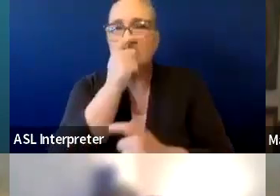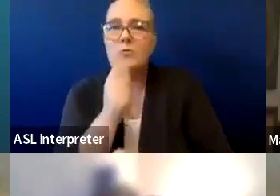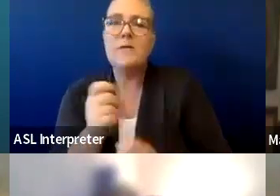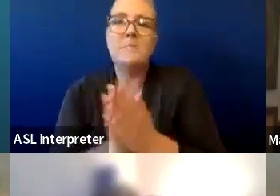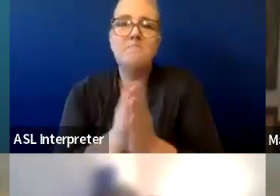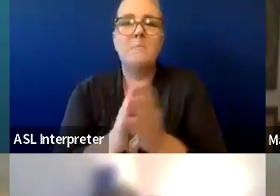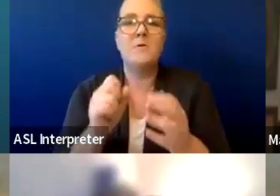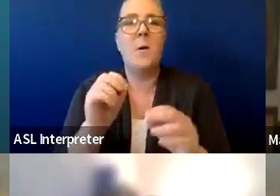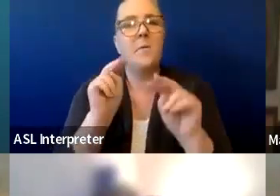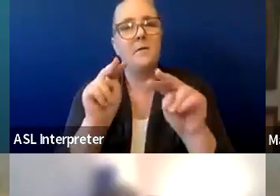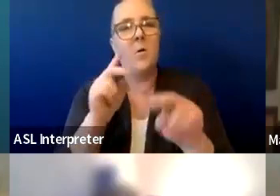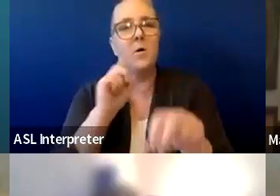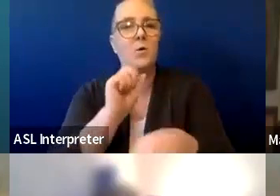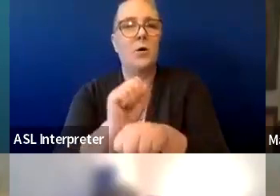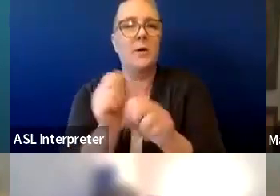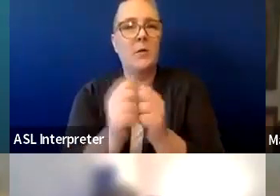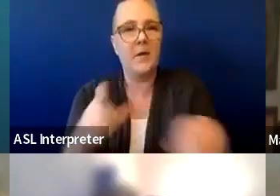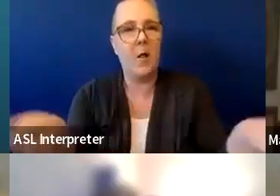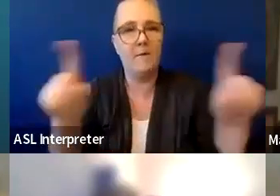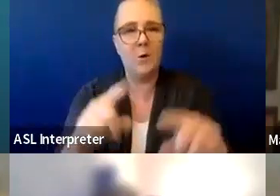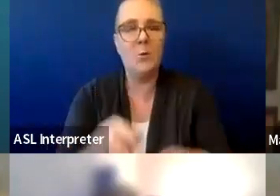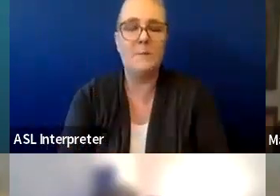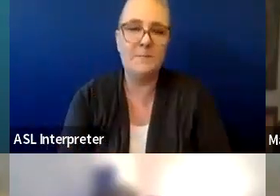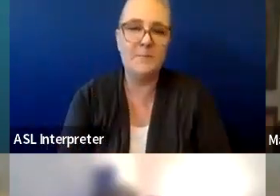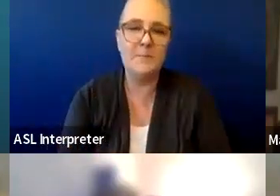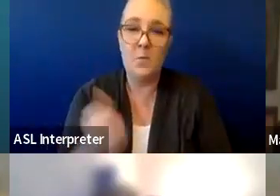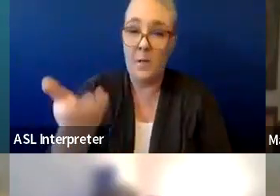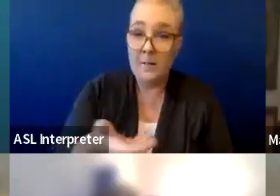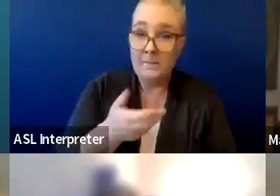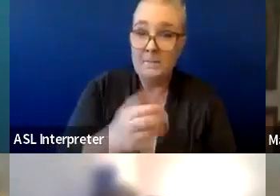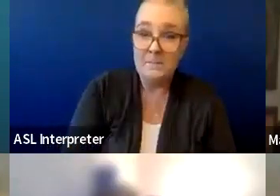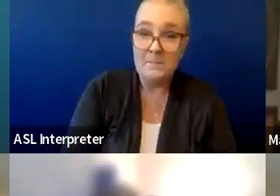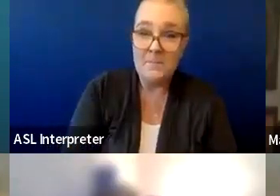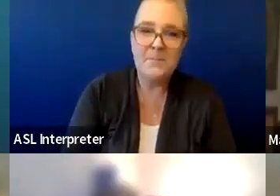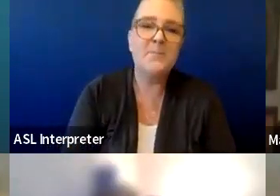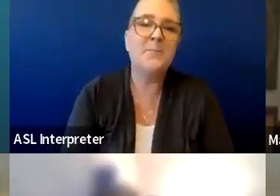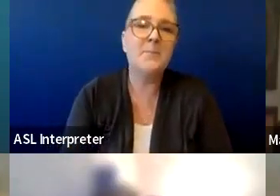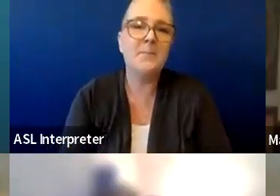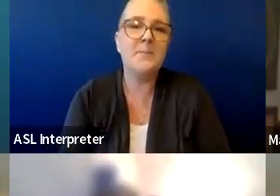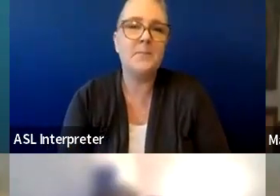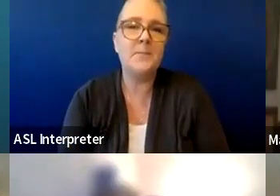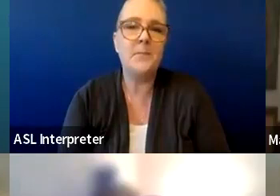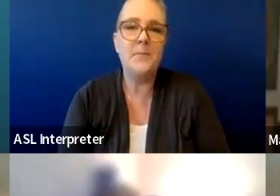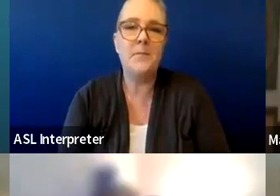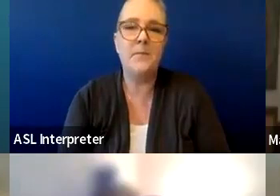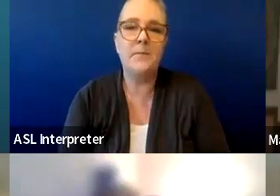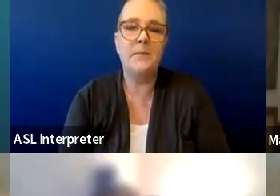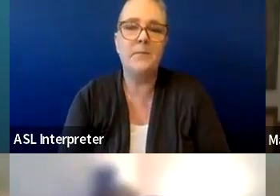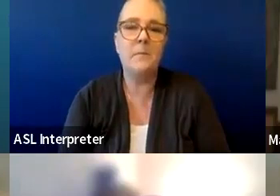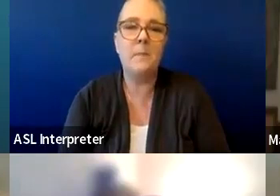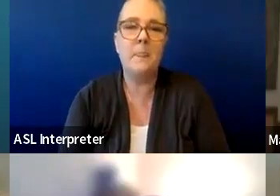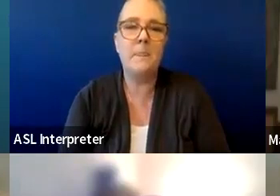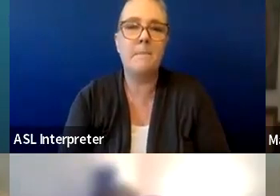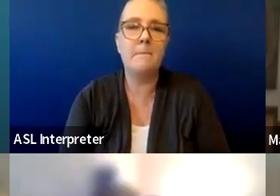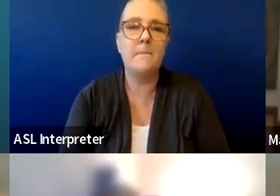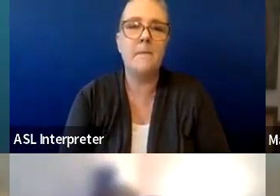working with all of you. Welcome. Thank you, Kylie. Thank you. And we'll get